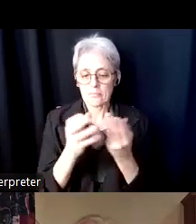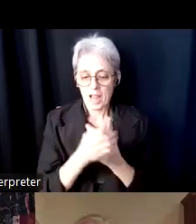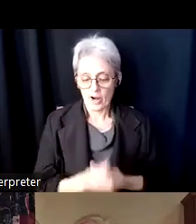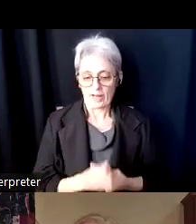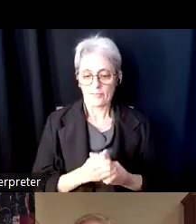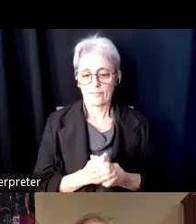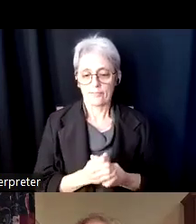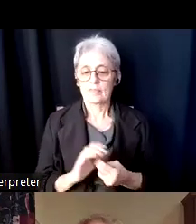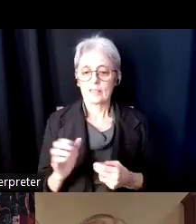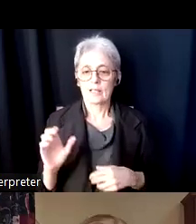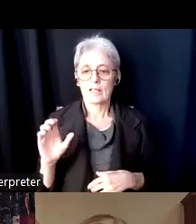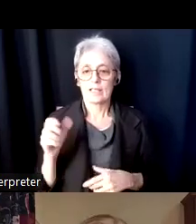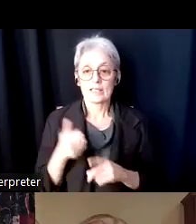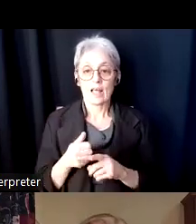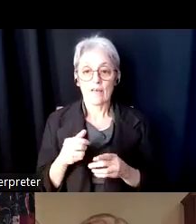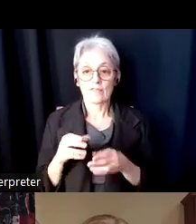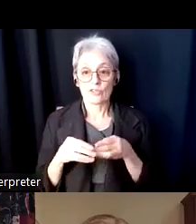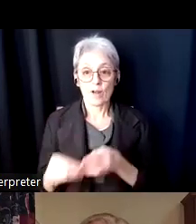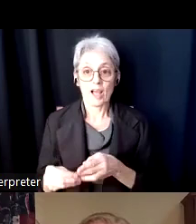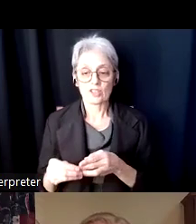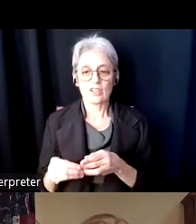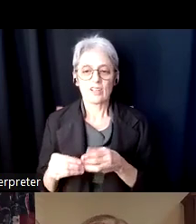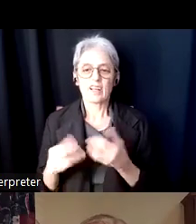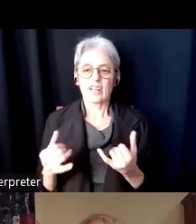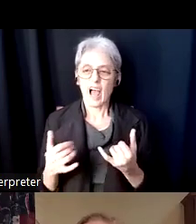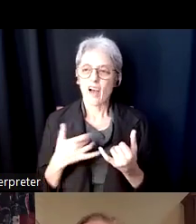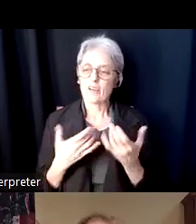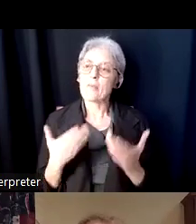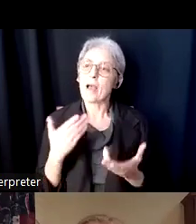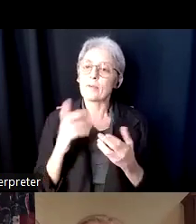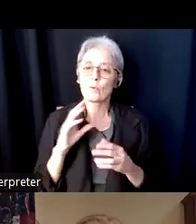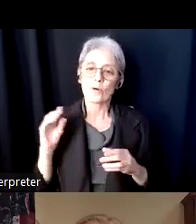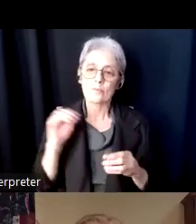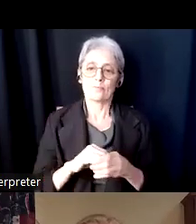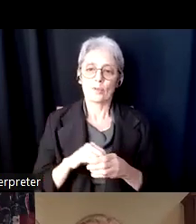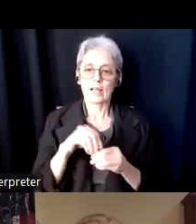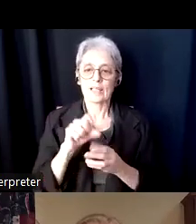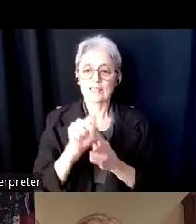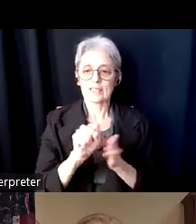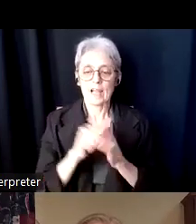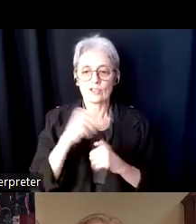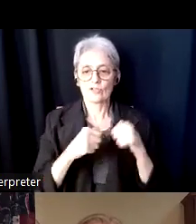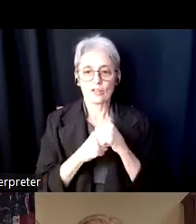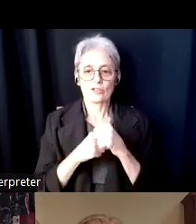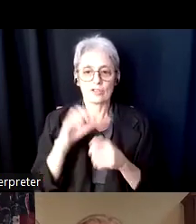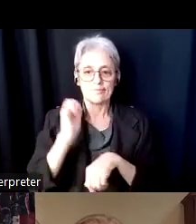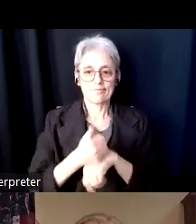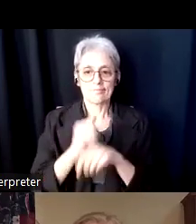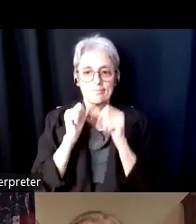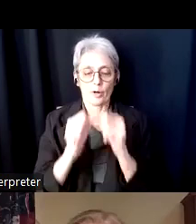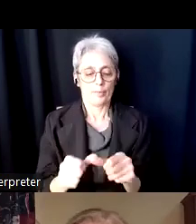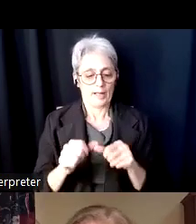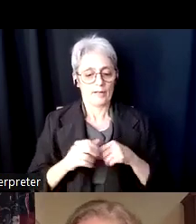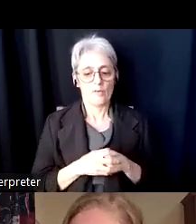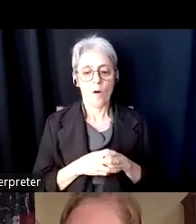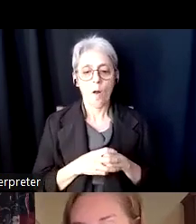embedding self-direction more permanently in the structure of the state, in some cases making it something that